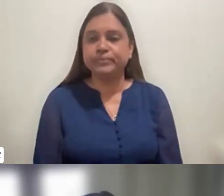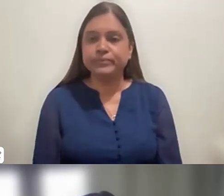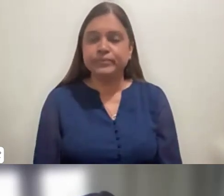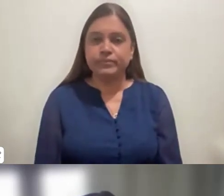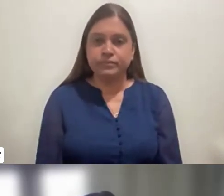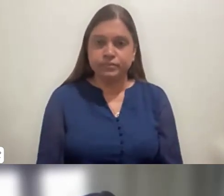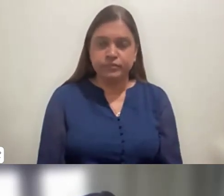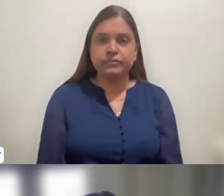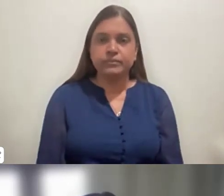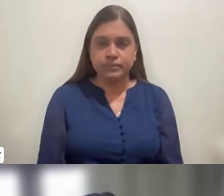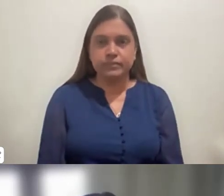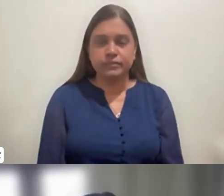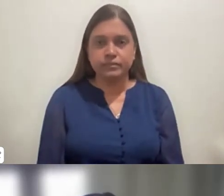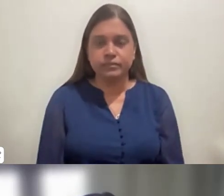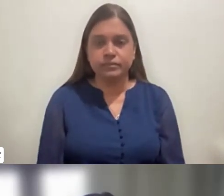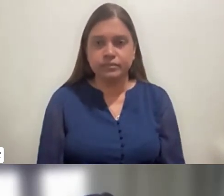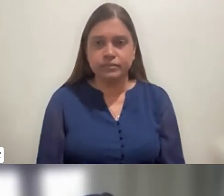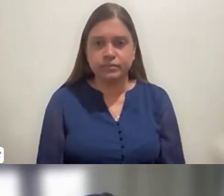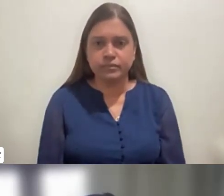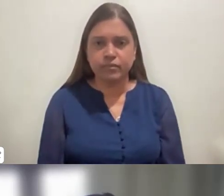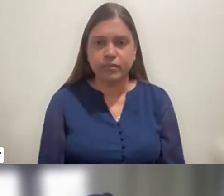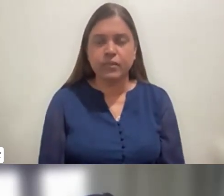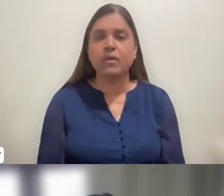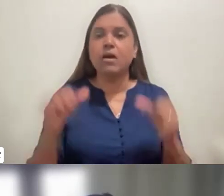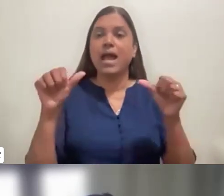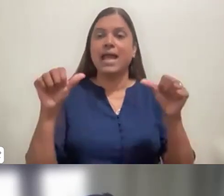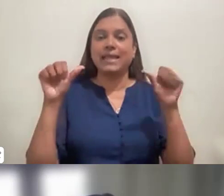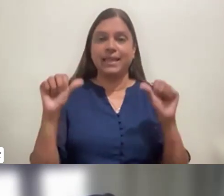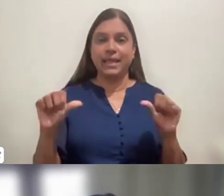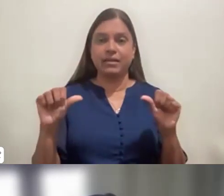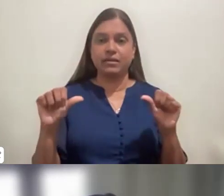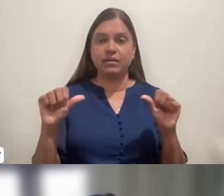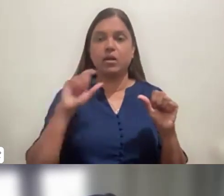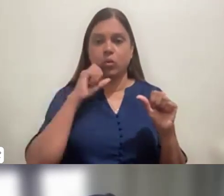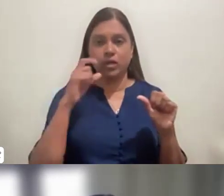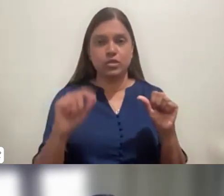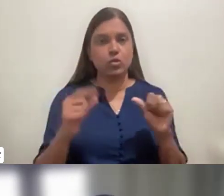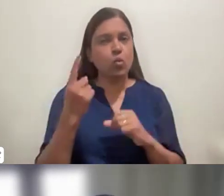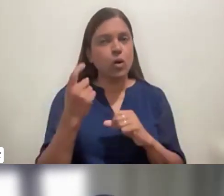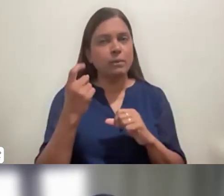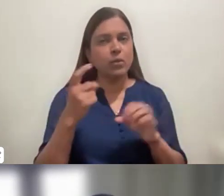Perfect, thank you. And then we'll just do one more question.